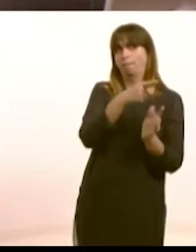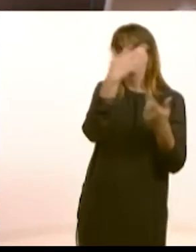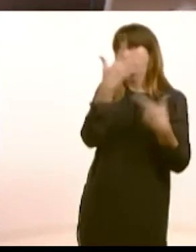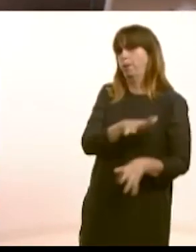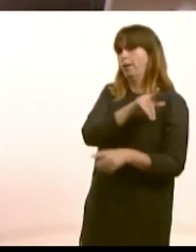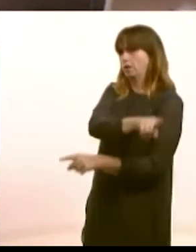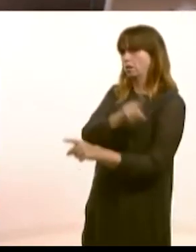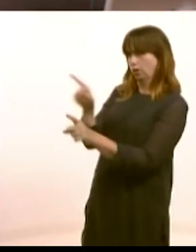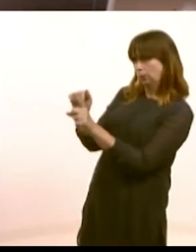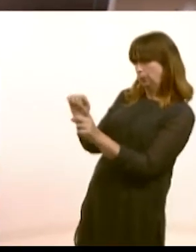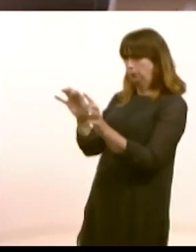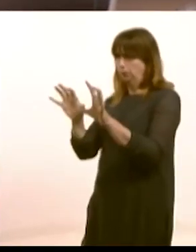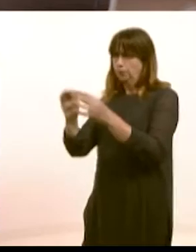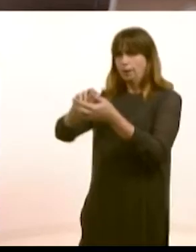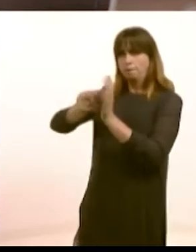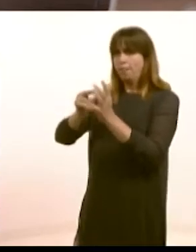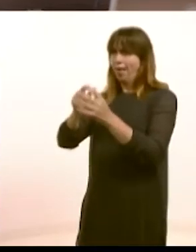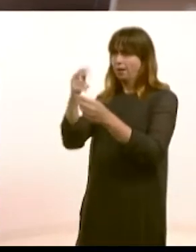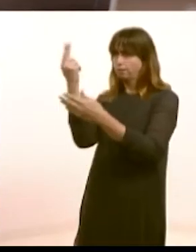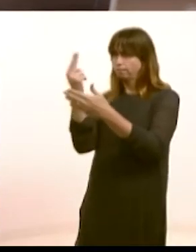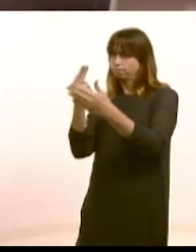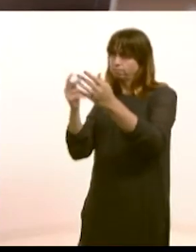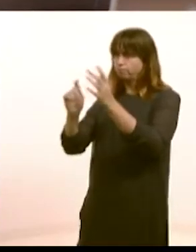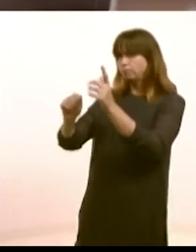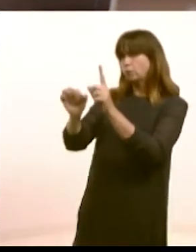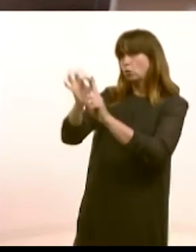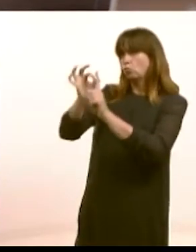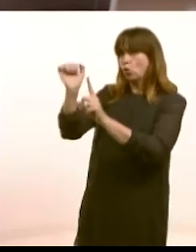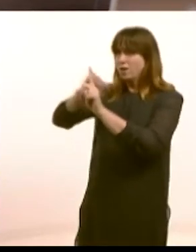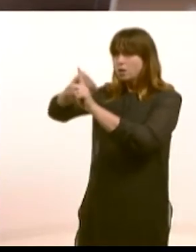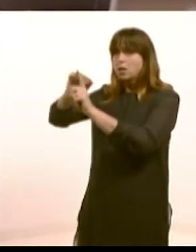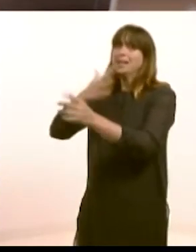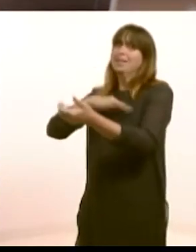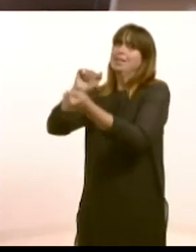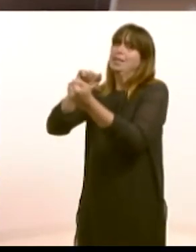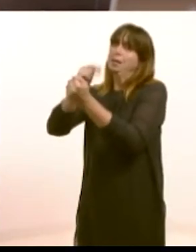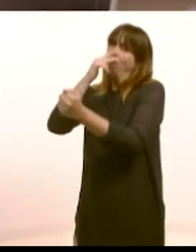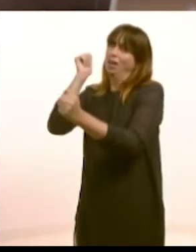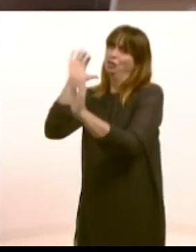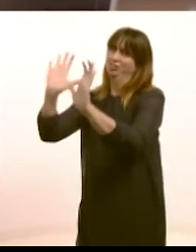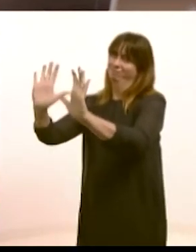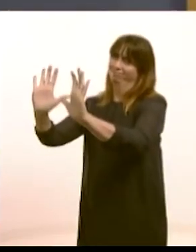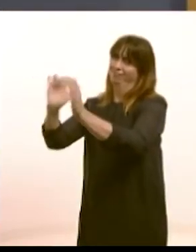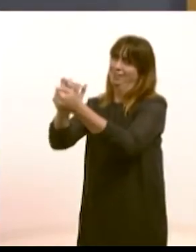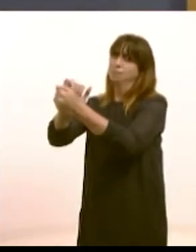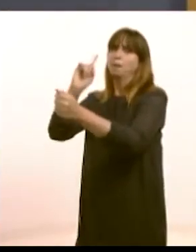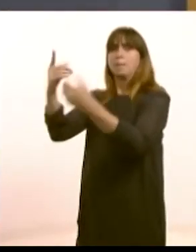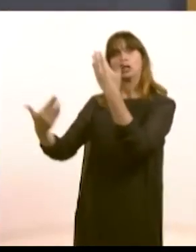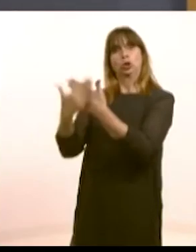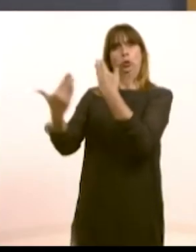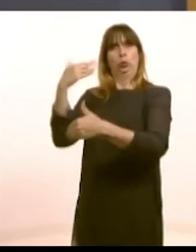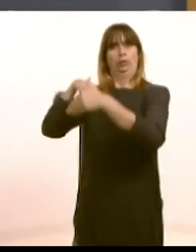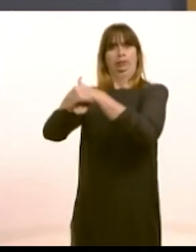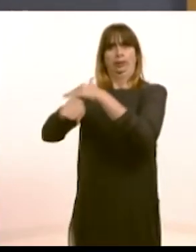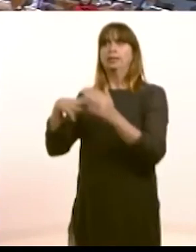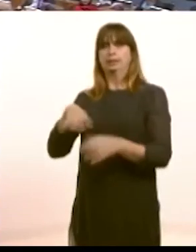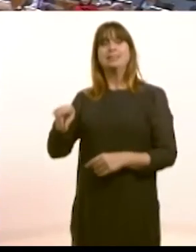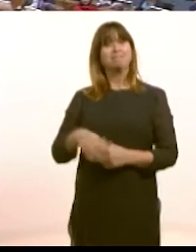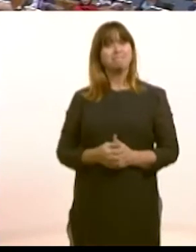as quickly as possible, keeping the character of the station, of course, whilst at the same time modernising the facilities available. Russell